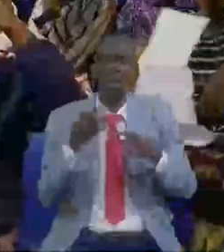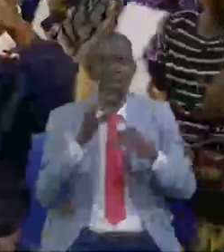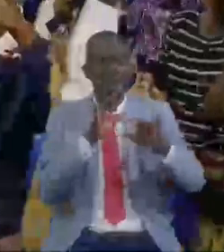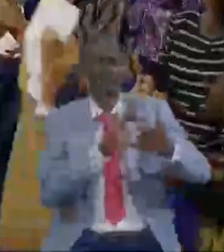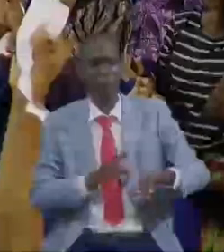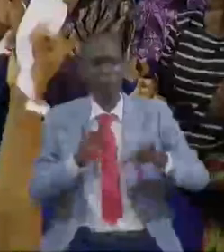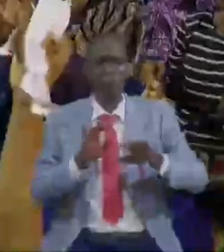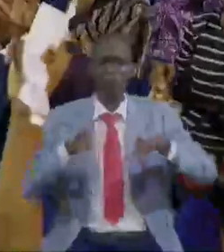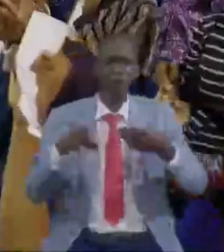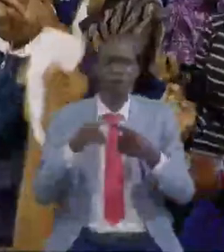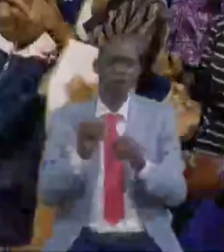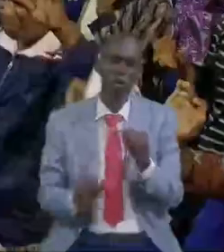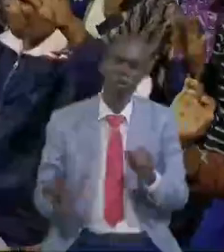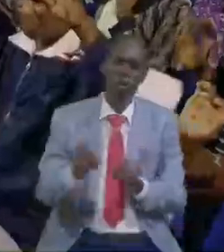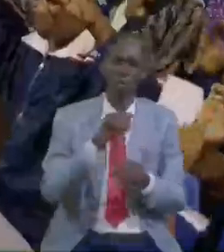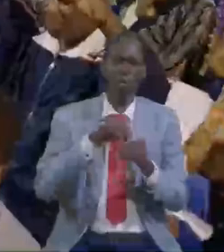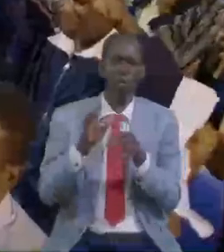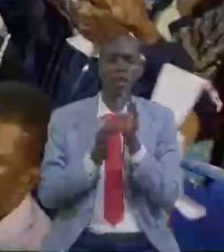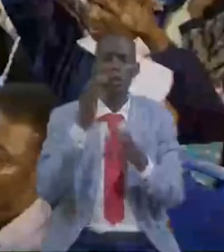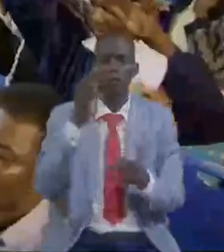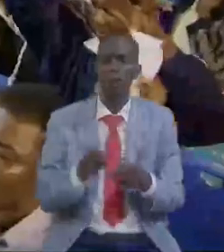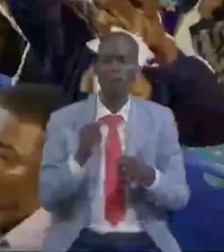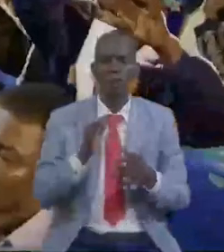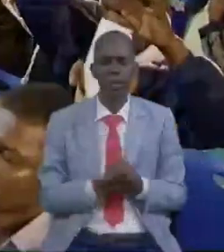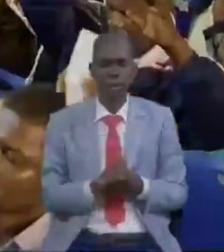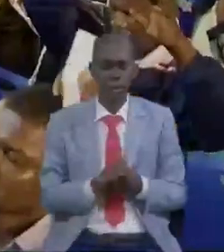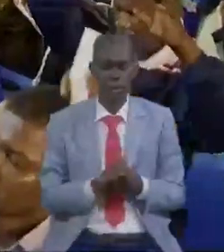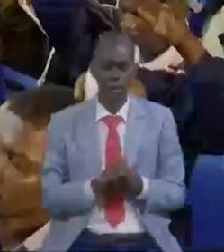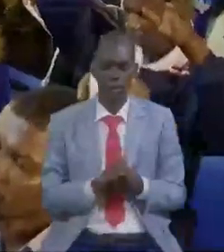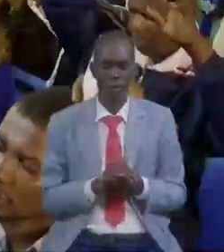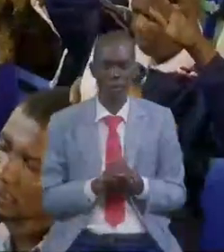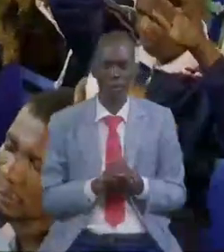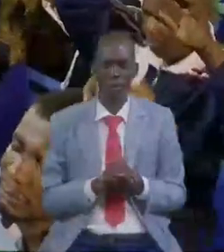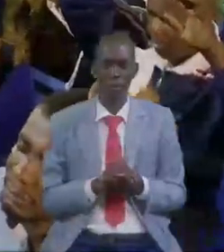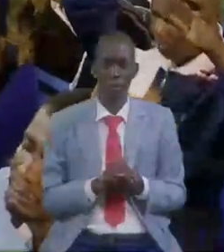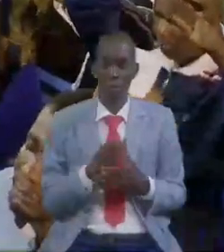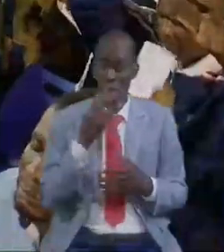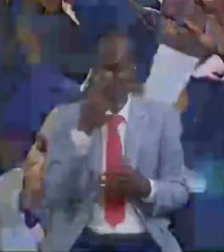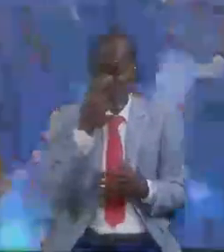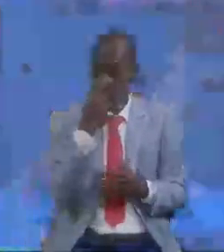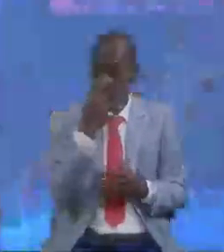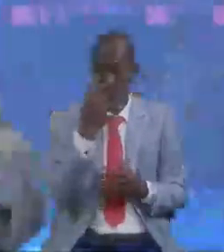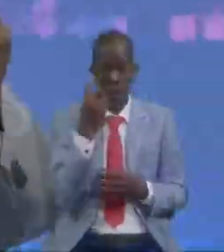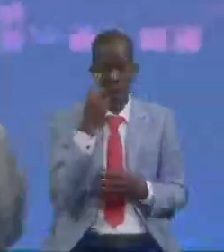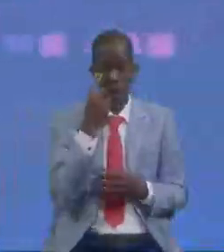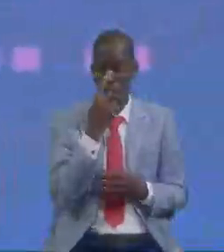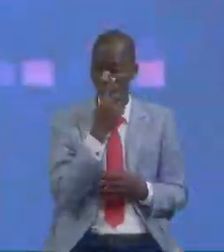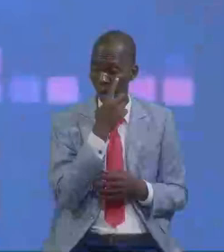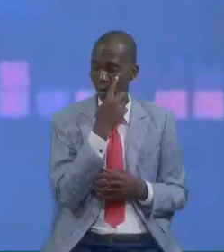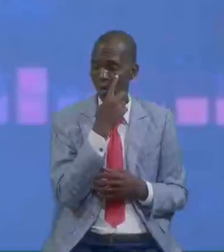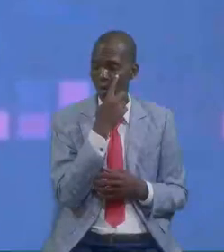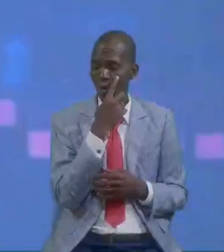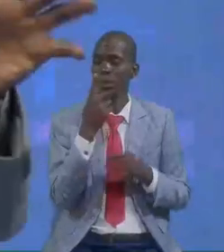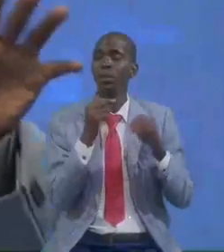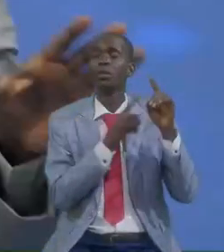everyone in Jesus' name. Nom de Jésus Christ. Blind eyes, les yeux, the